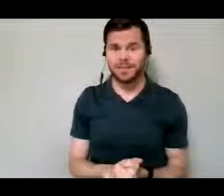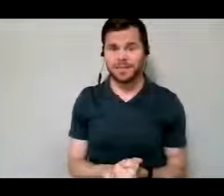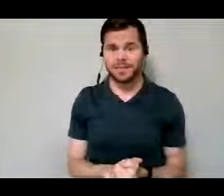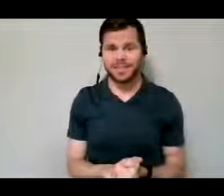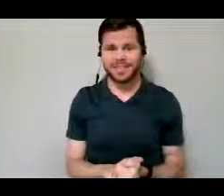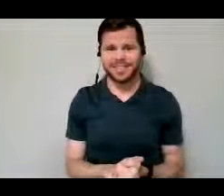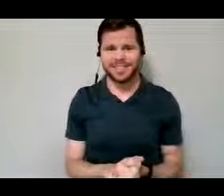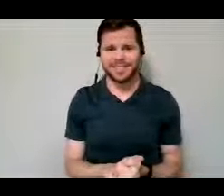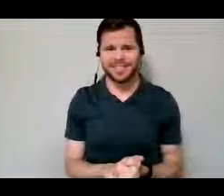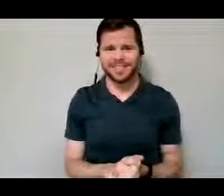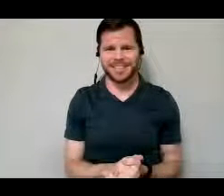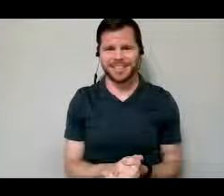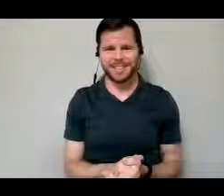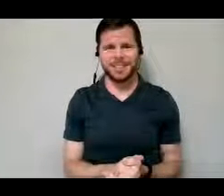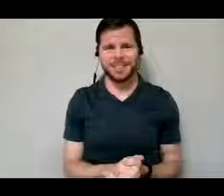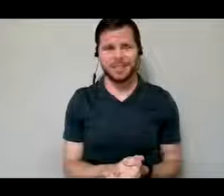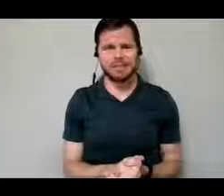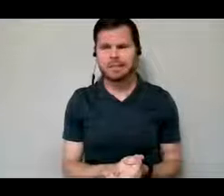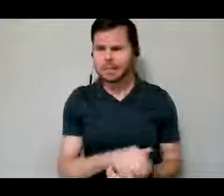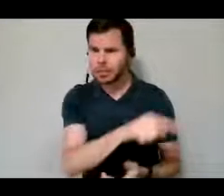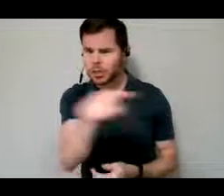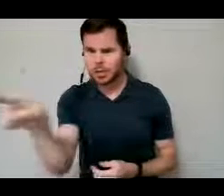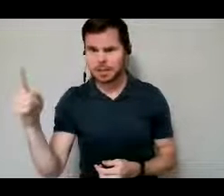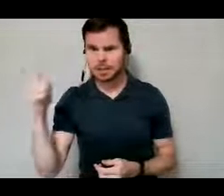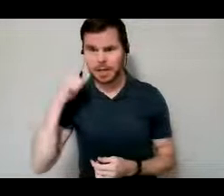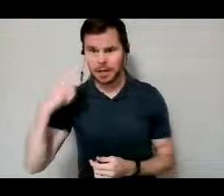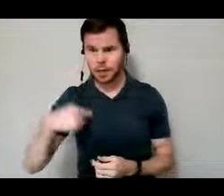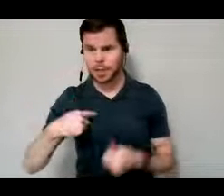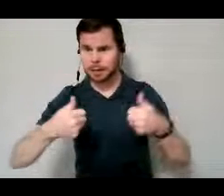Let's see. Can people hear me?